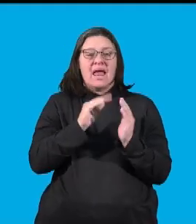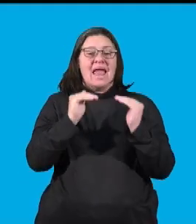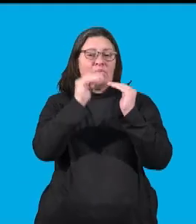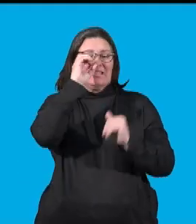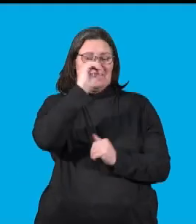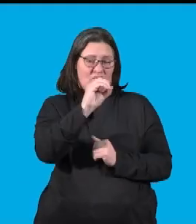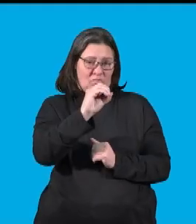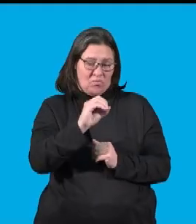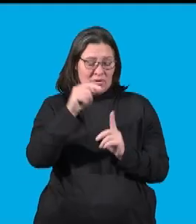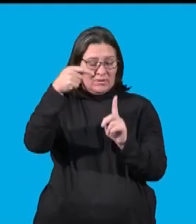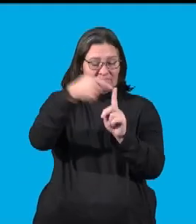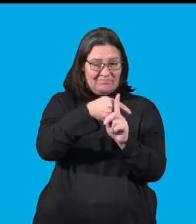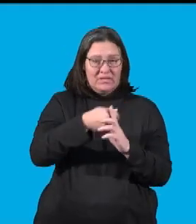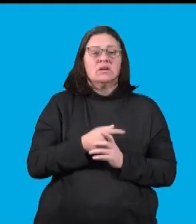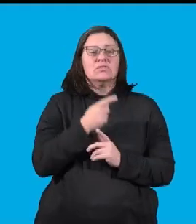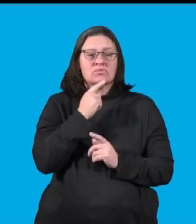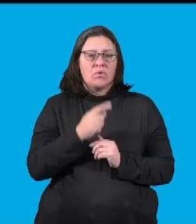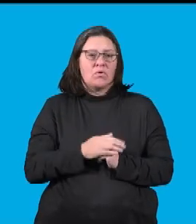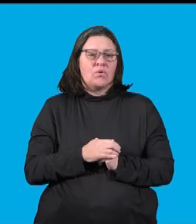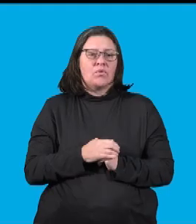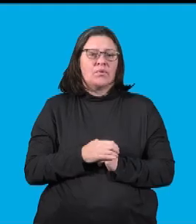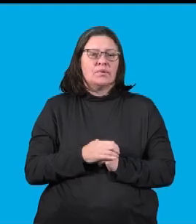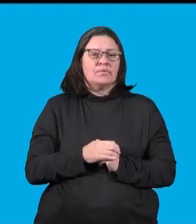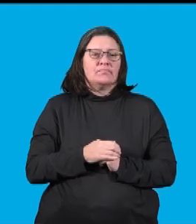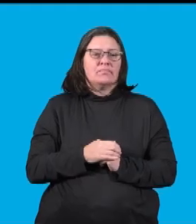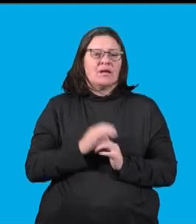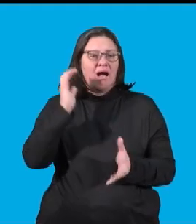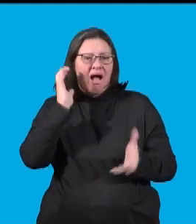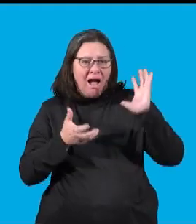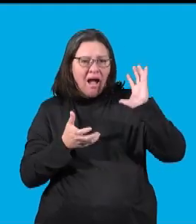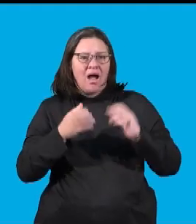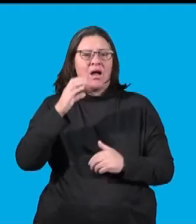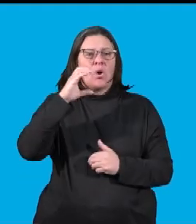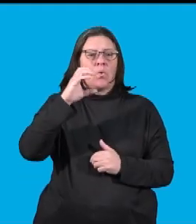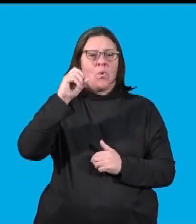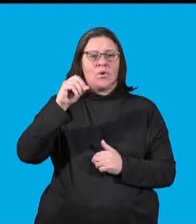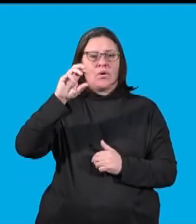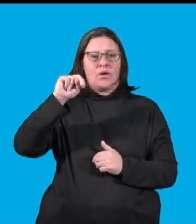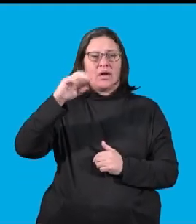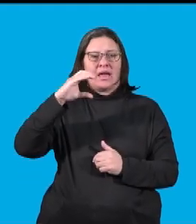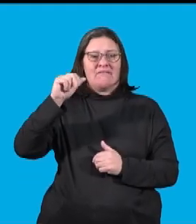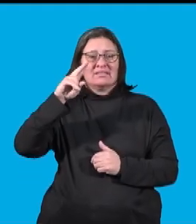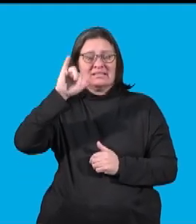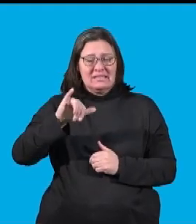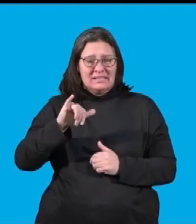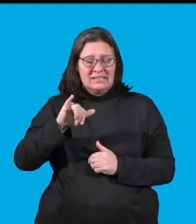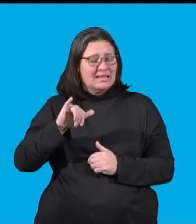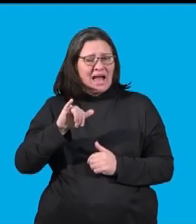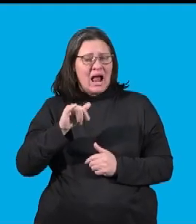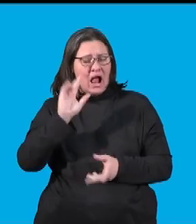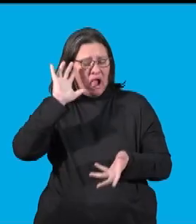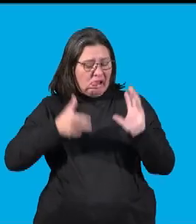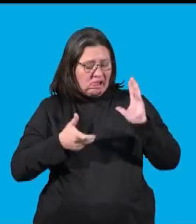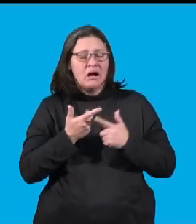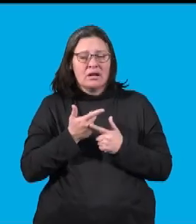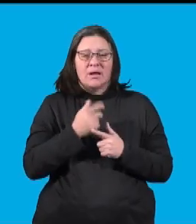derivative is equal to 0. Concavity is a big thing. A lot of learners get confused about interpreting the concavity, and we'll go into